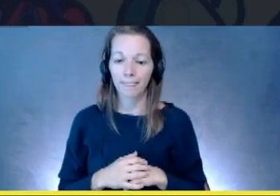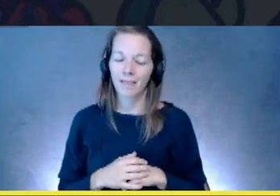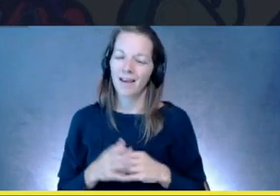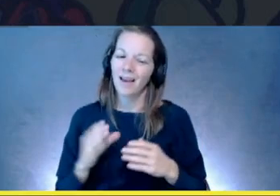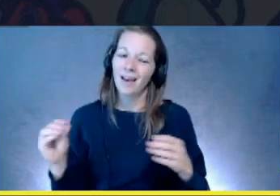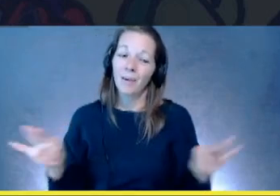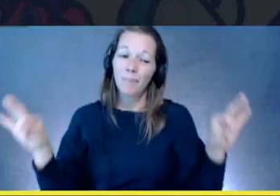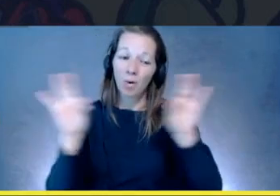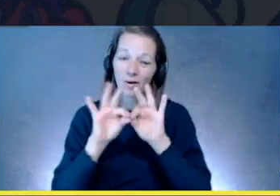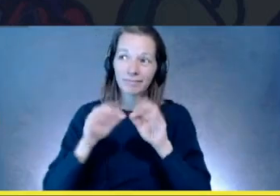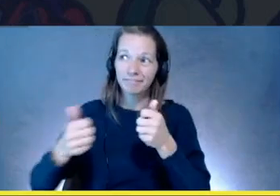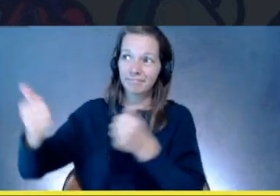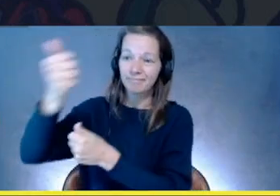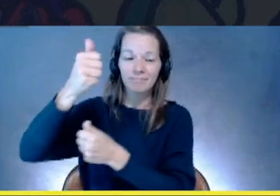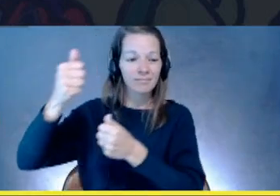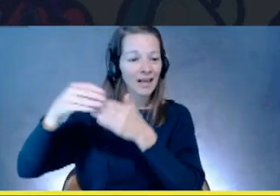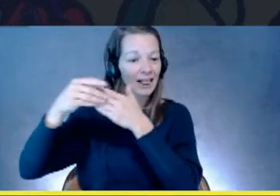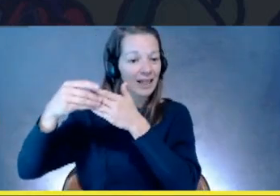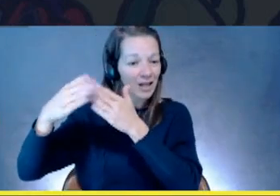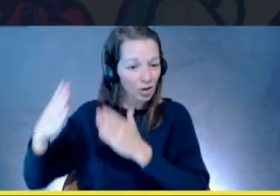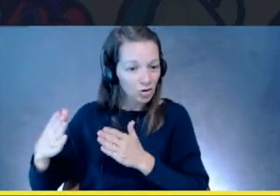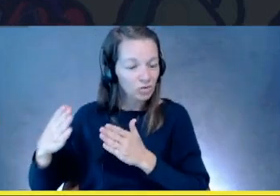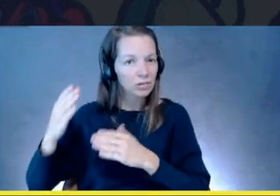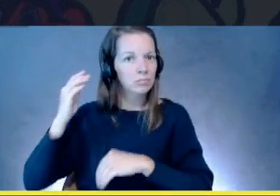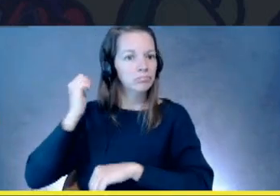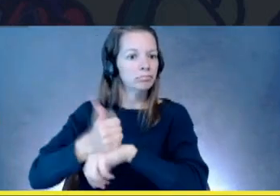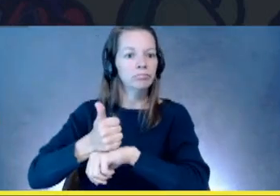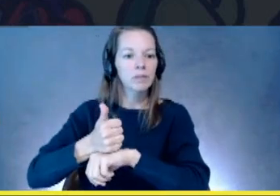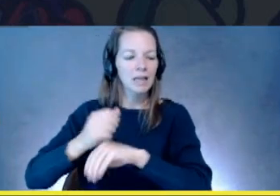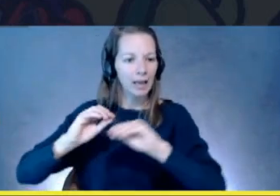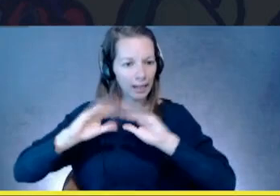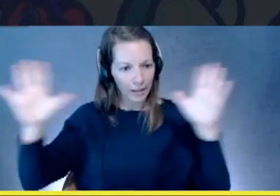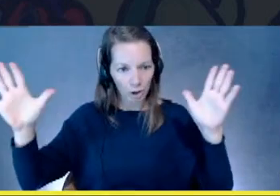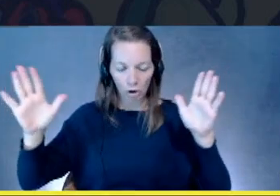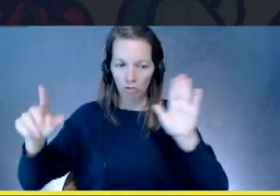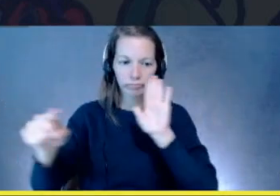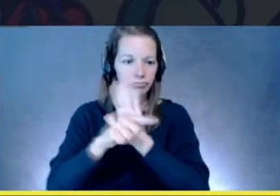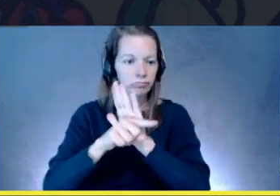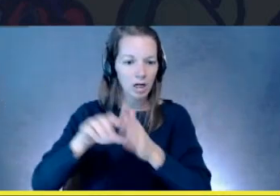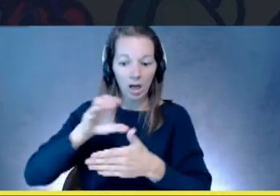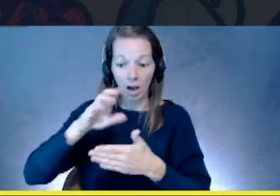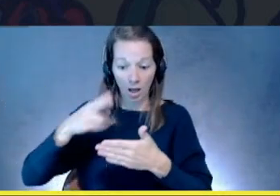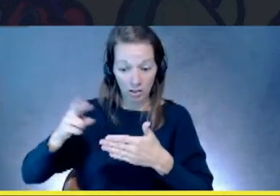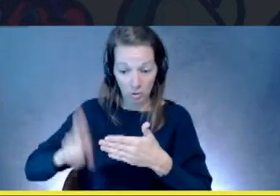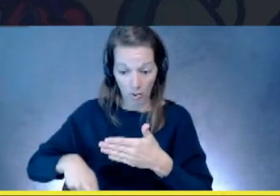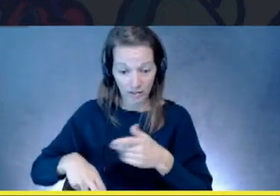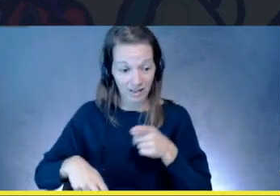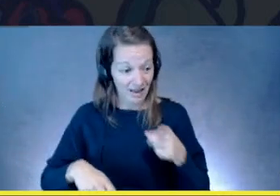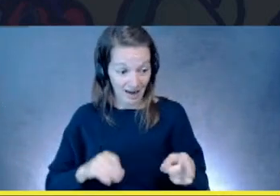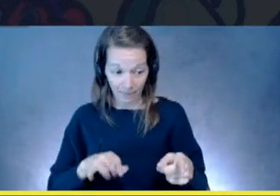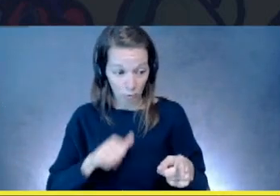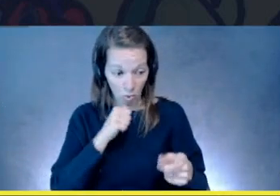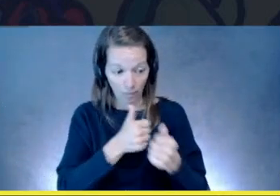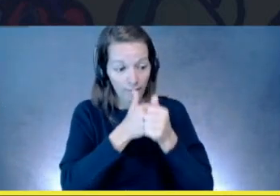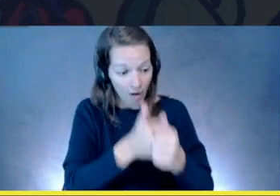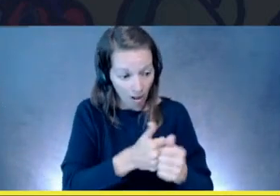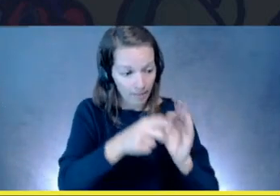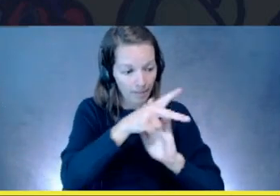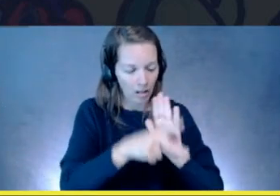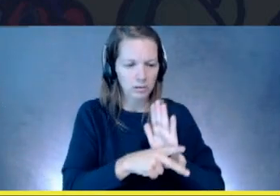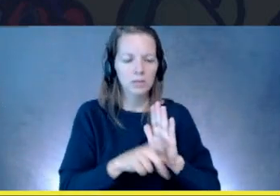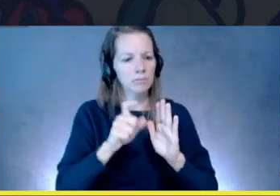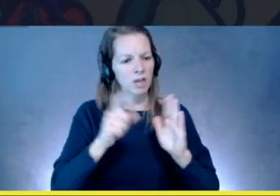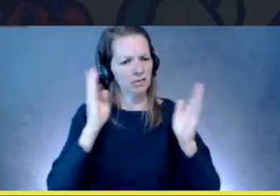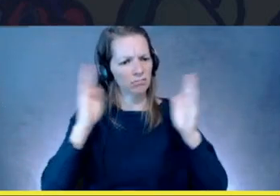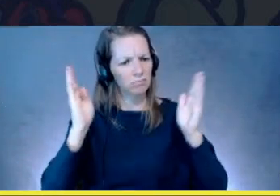important, must codify clear consequences for those who do not comply with non-harassment policies.